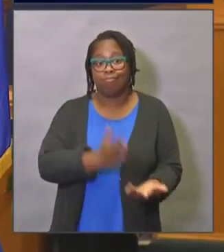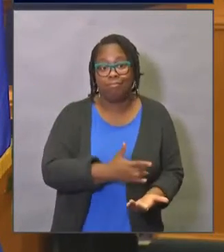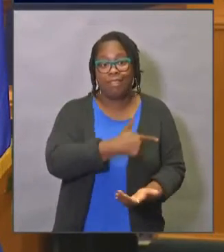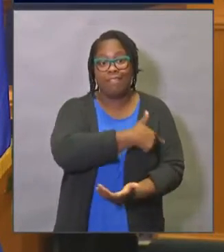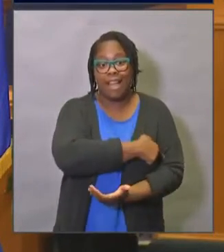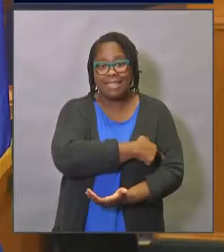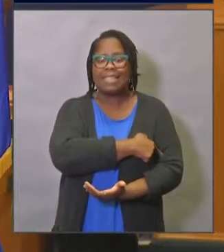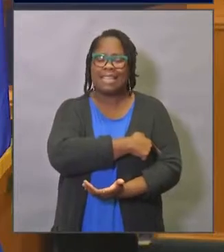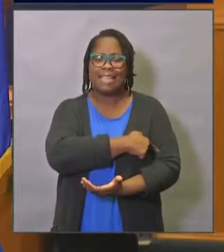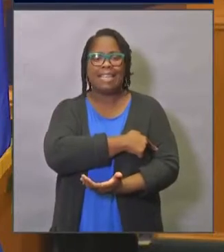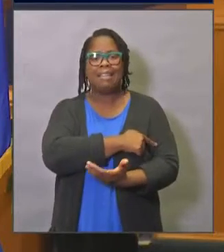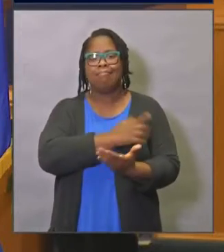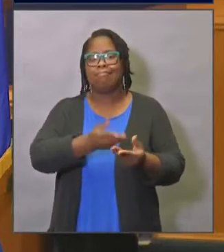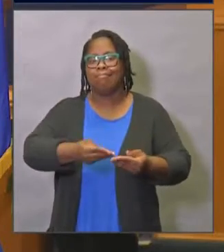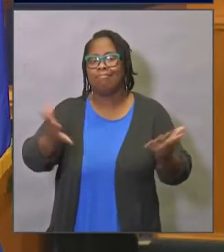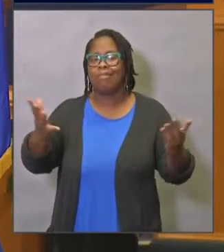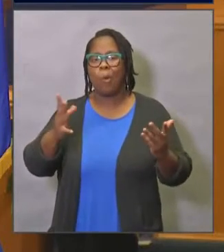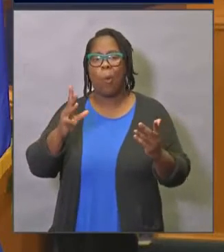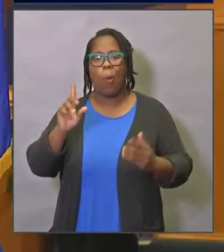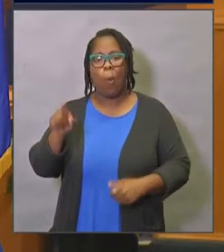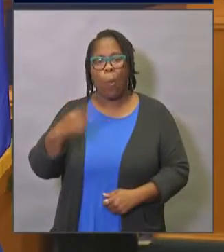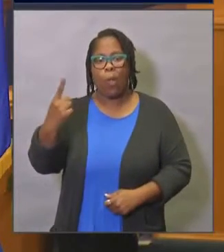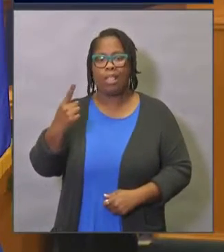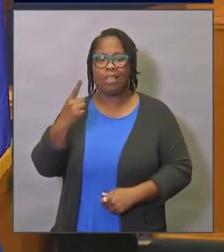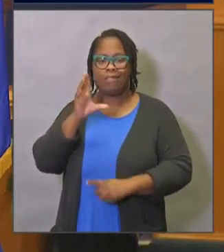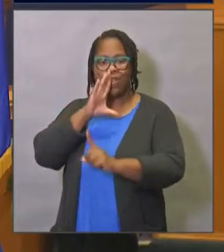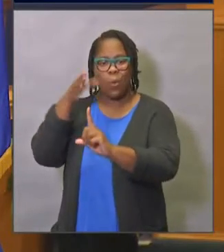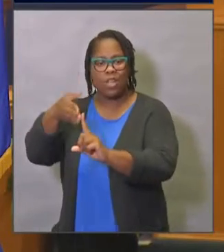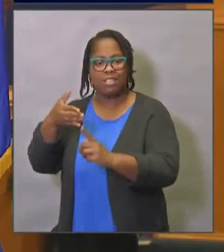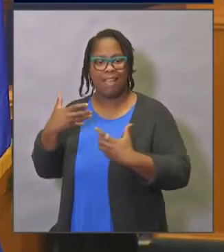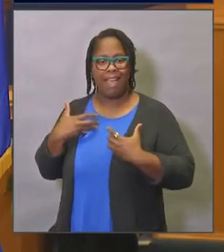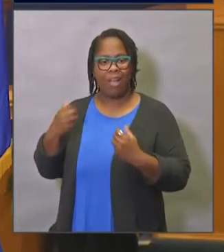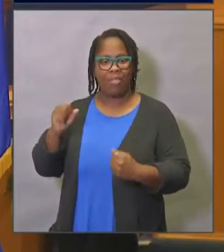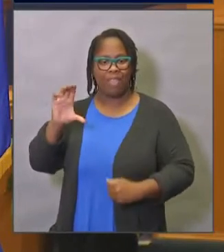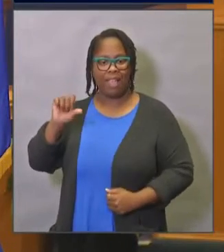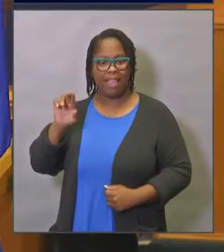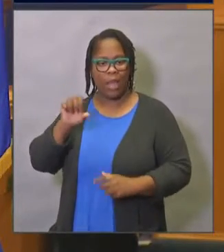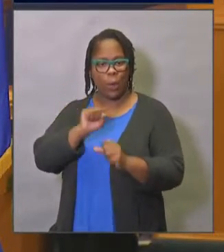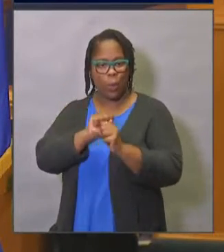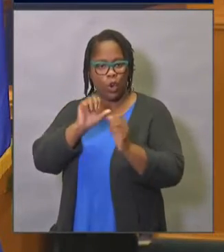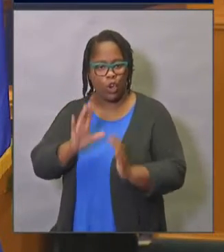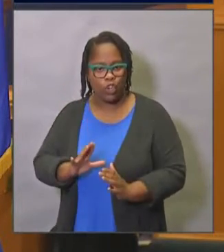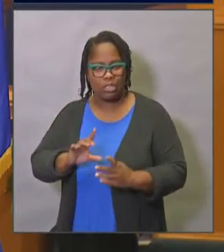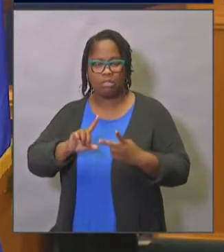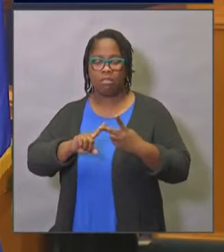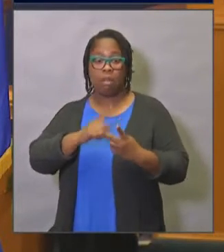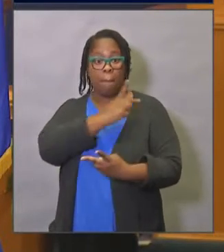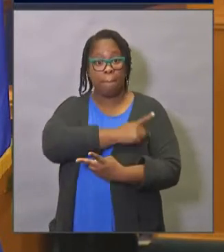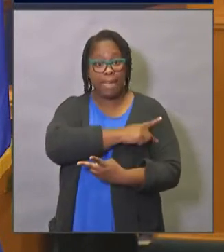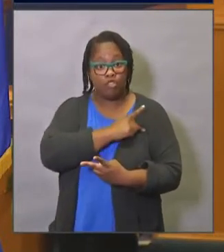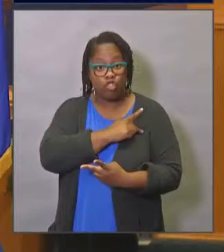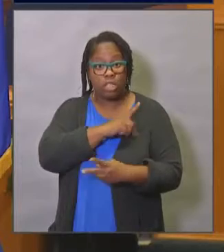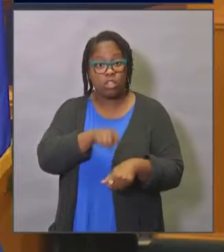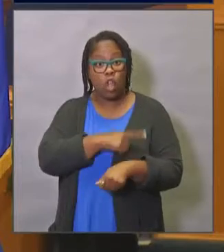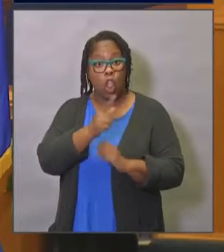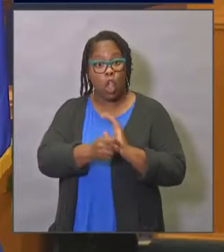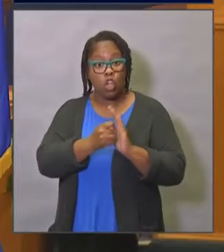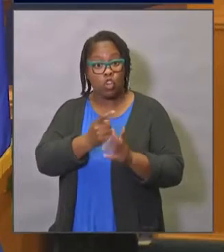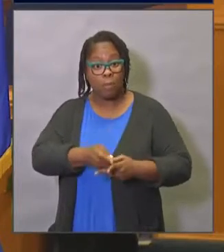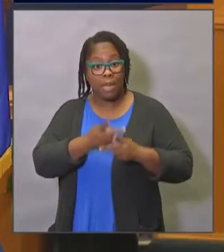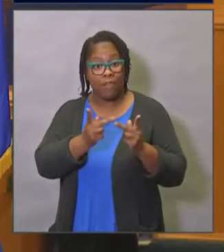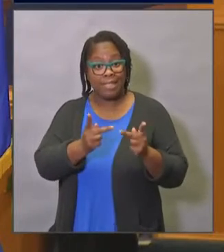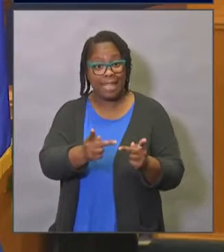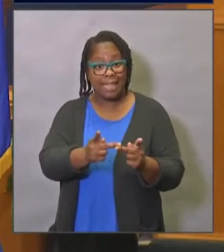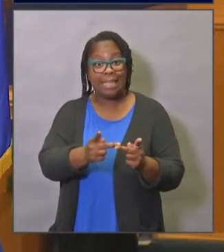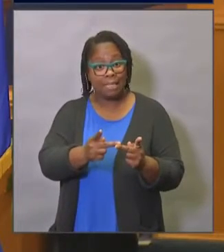limited to really making sure all of our healthcare workers and high-risk patients at long-term care facilities adhering